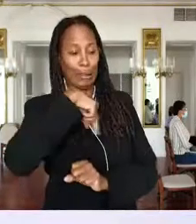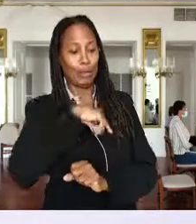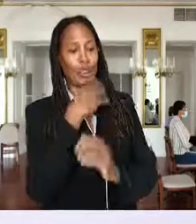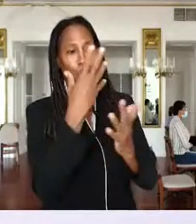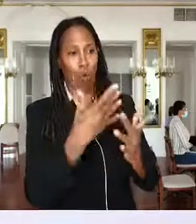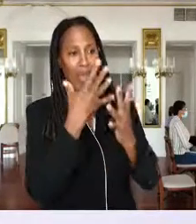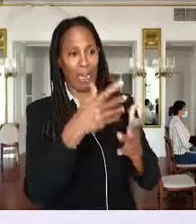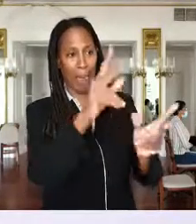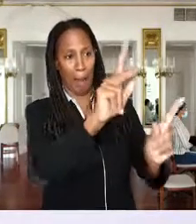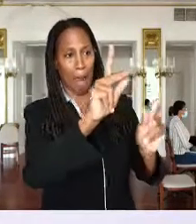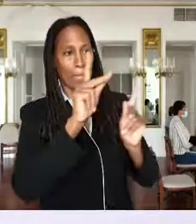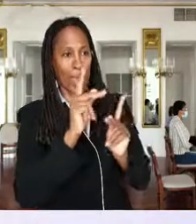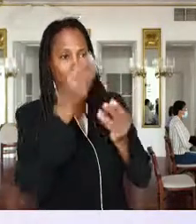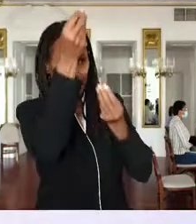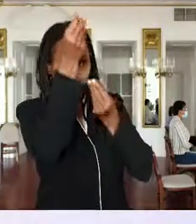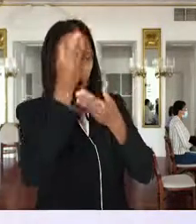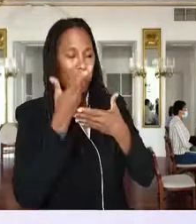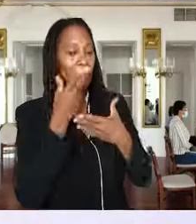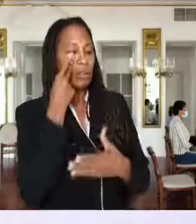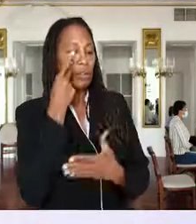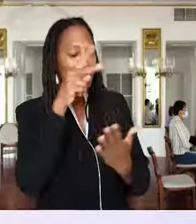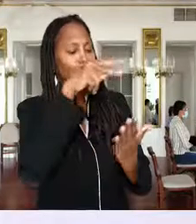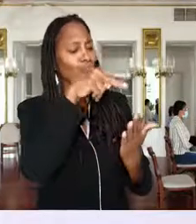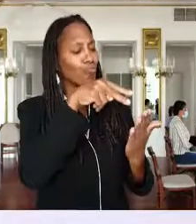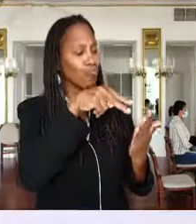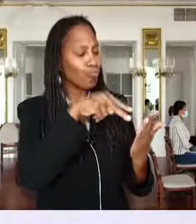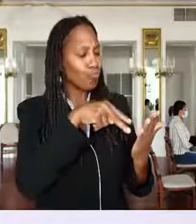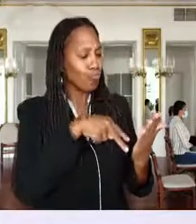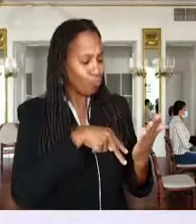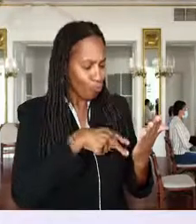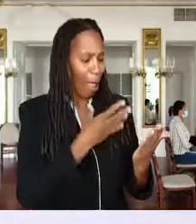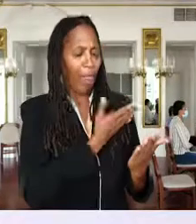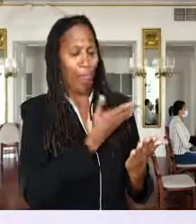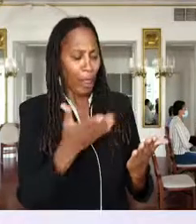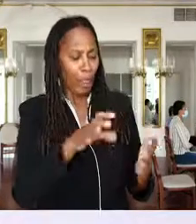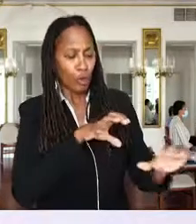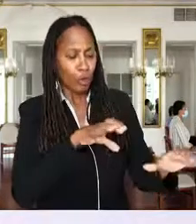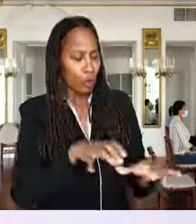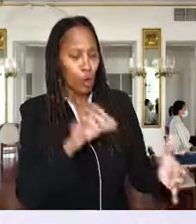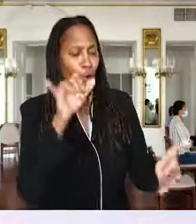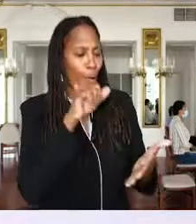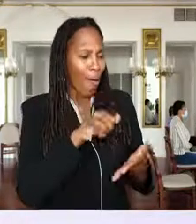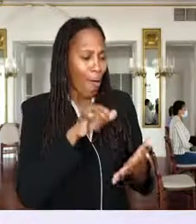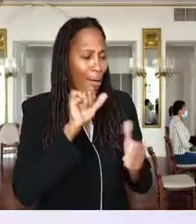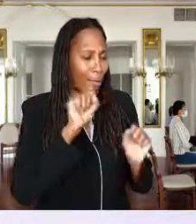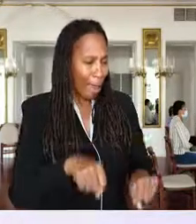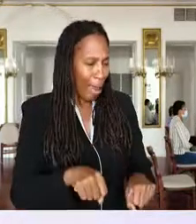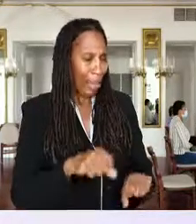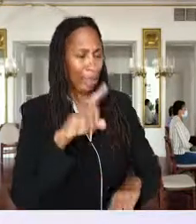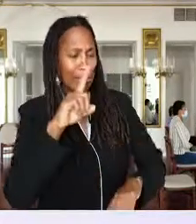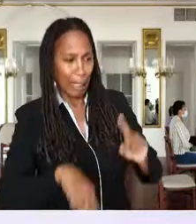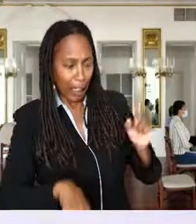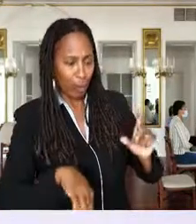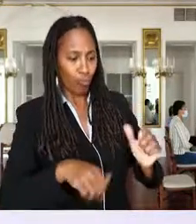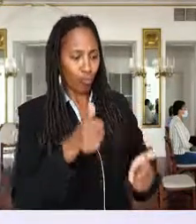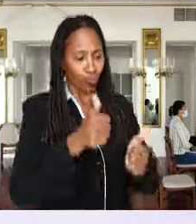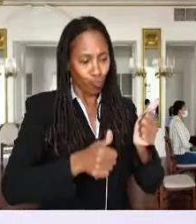and how we're going to proceed forward in terms of, are they things that they can do within the limits of the time constraints we have with the stop